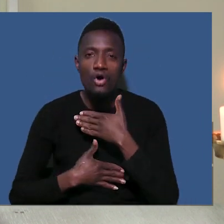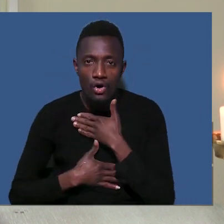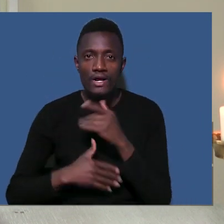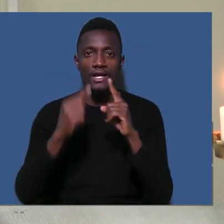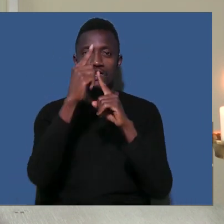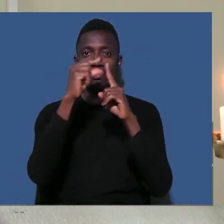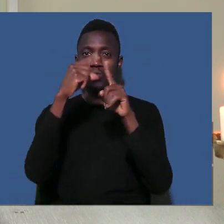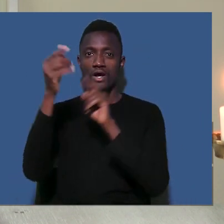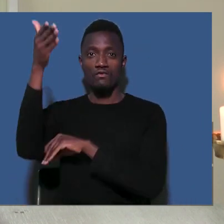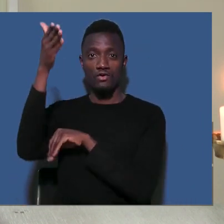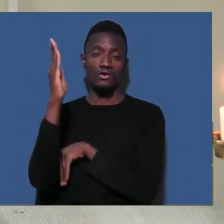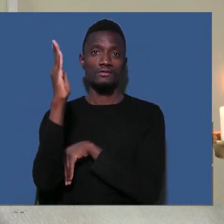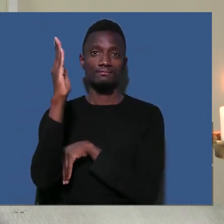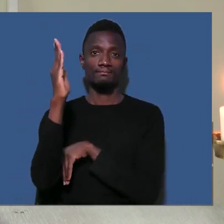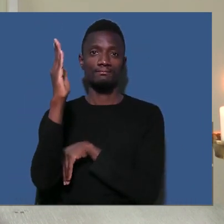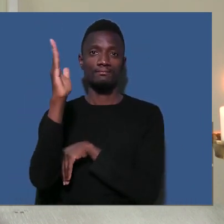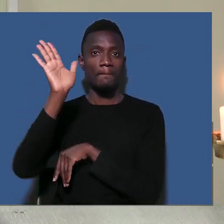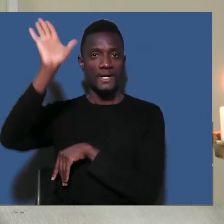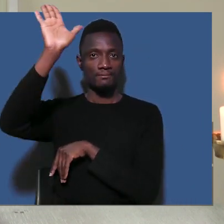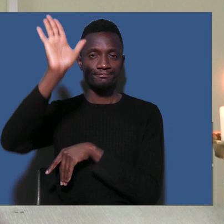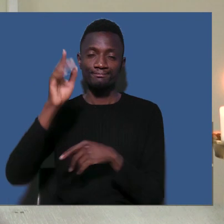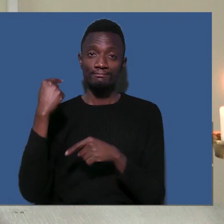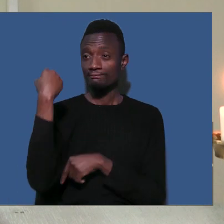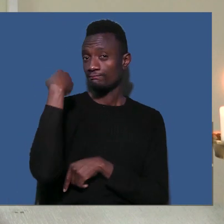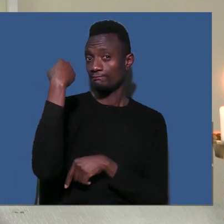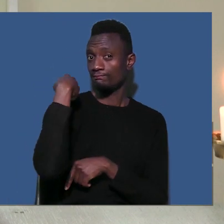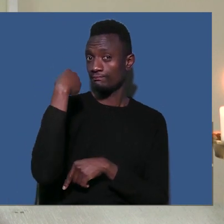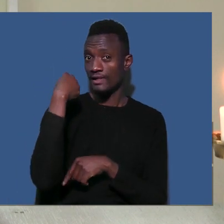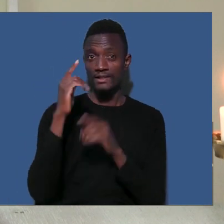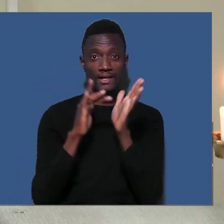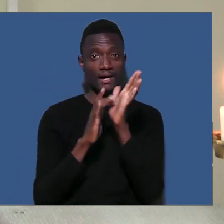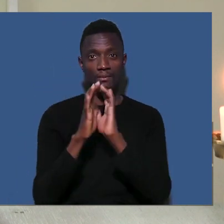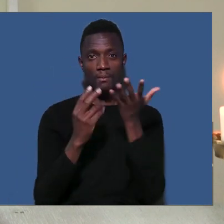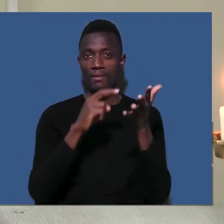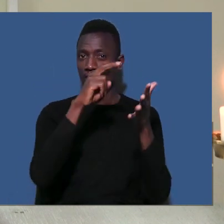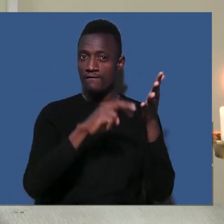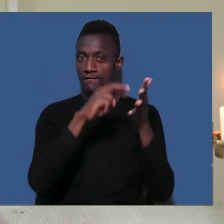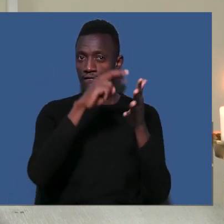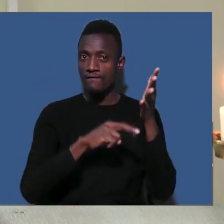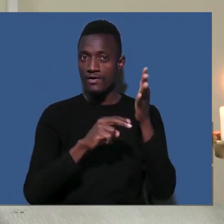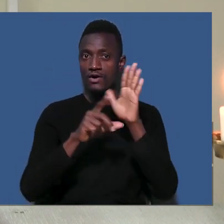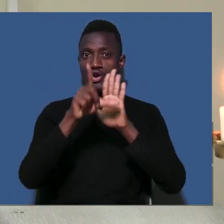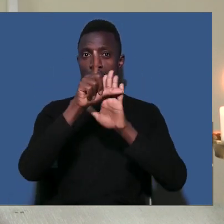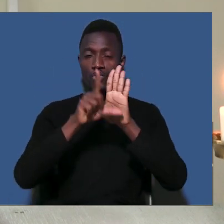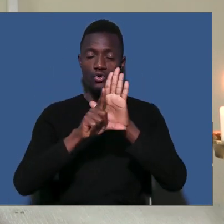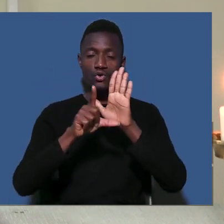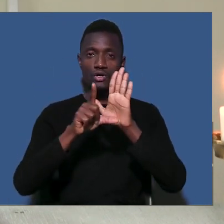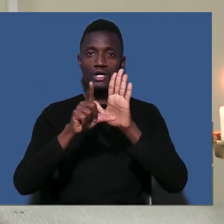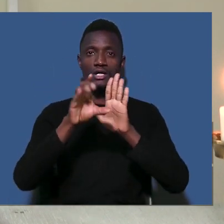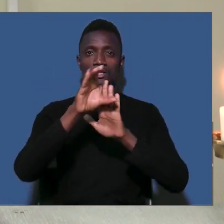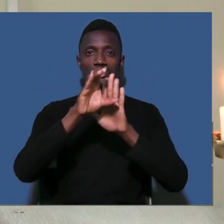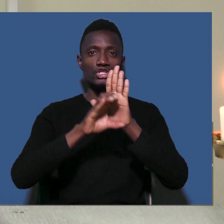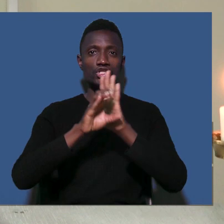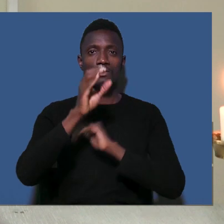So yesterday, as we read this passage of chapter 4 of the Gospel of Luke, we see